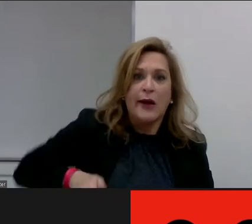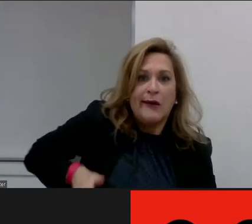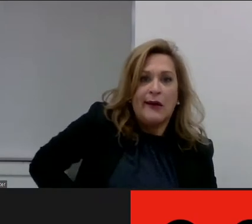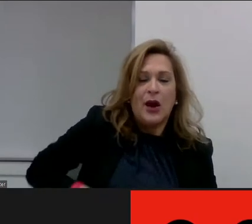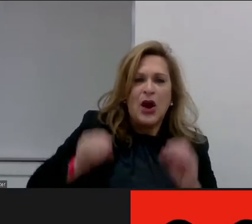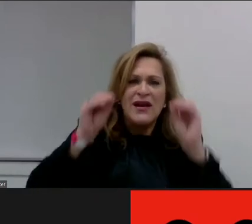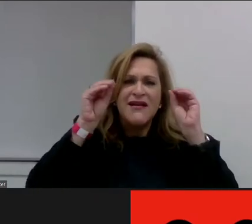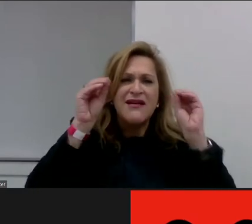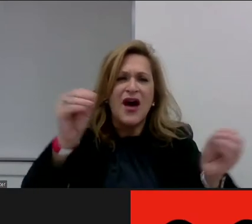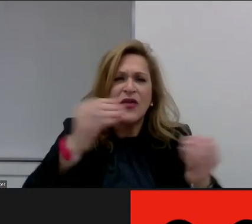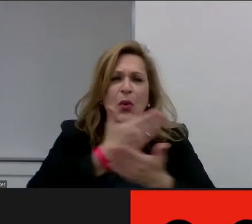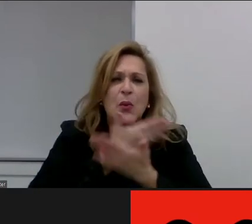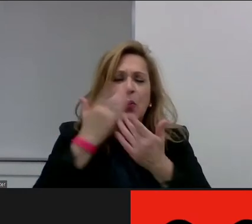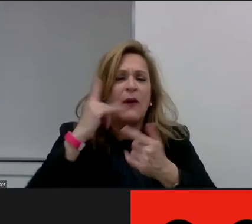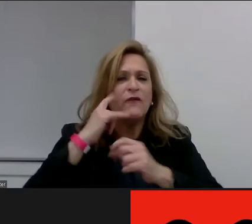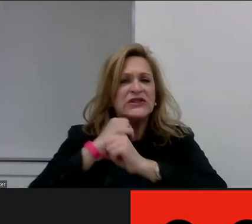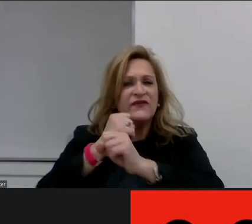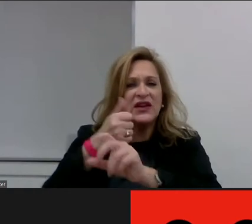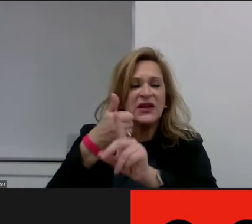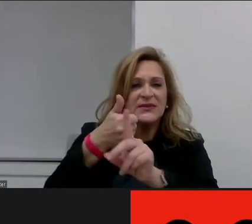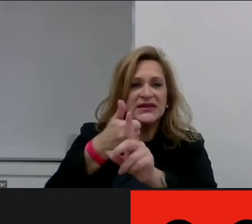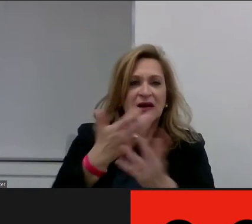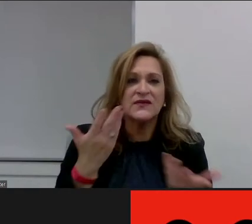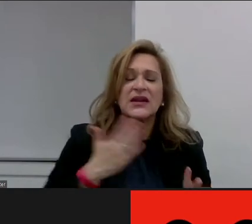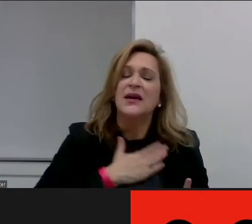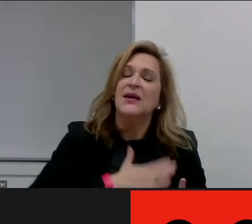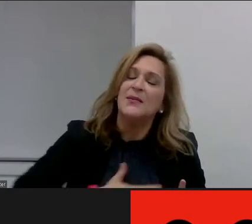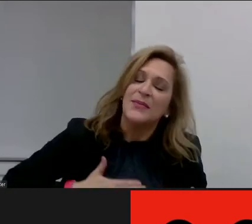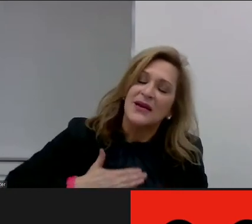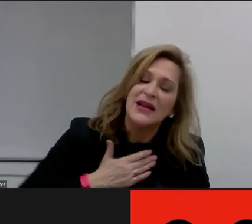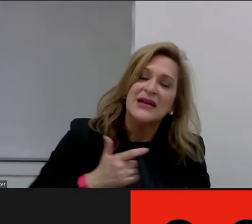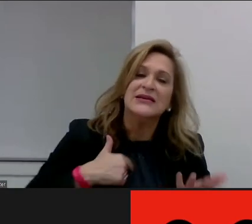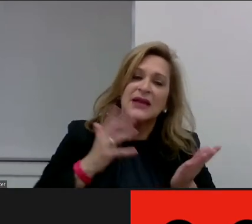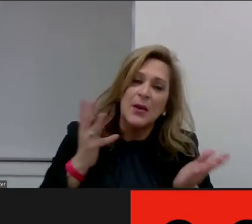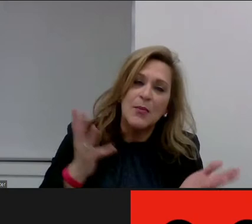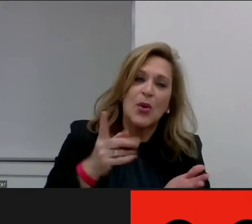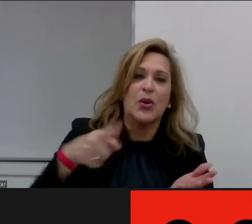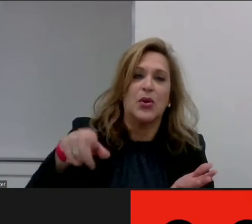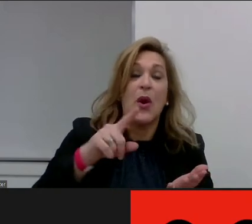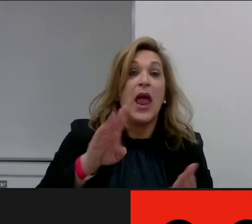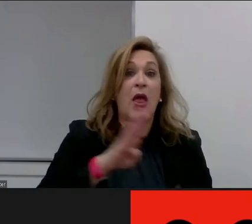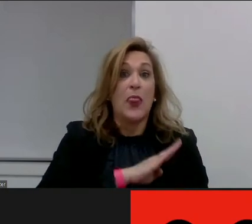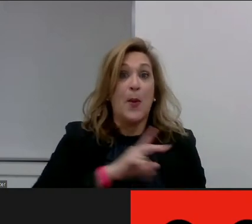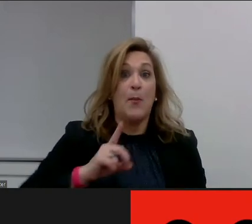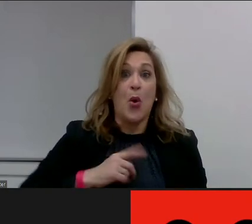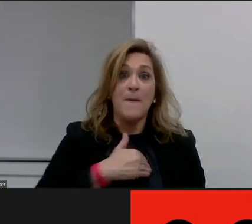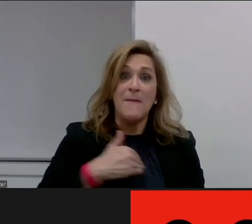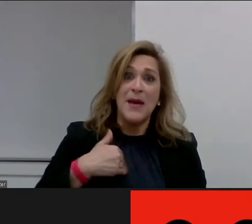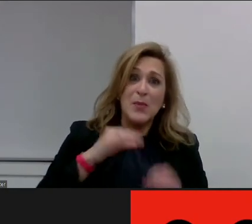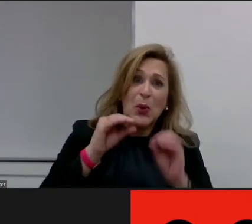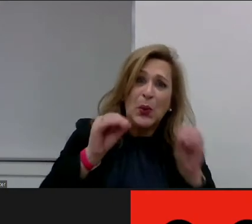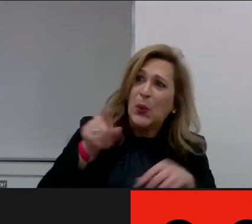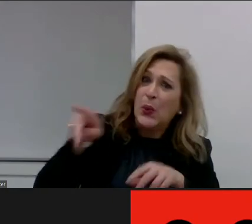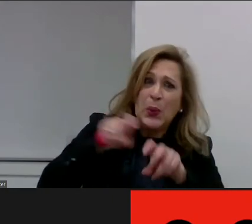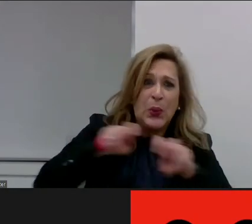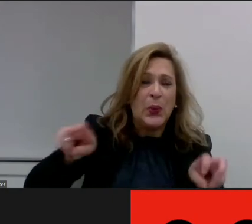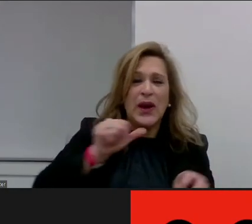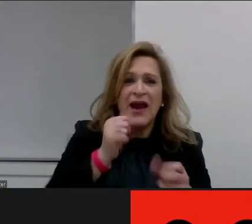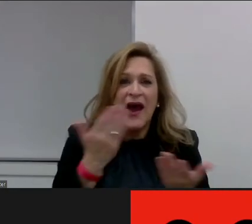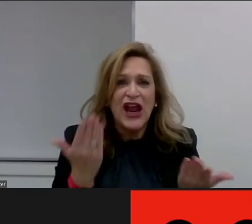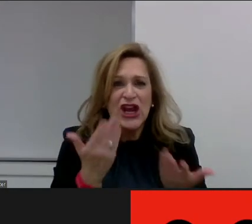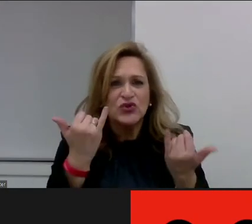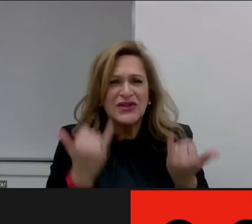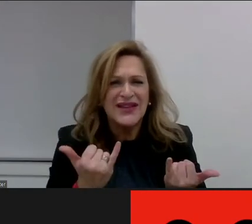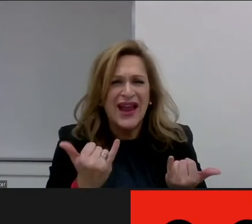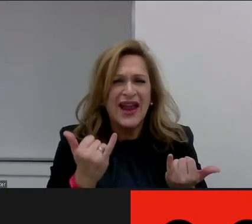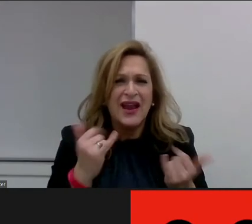mace, nothing to defend themselves? Please, I implore the board. And the board members are not even here today. No one from executive management is here.